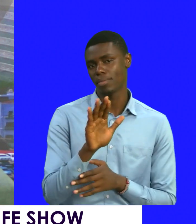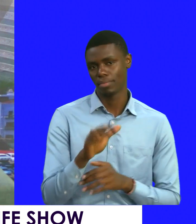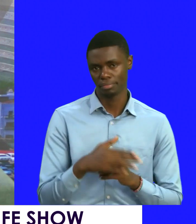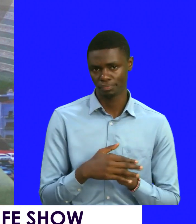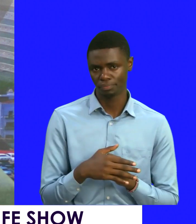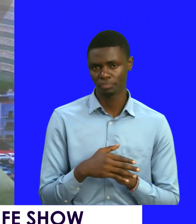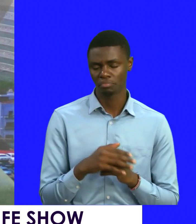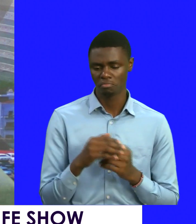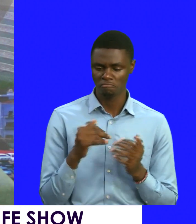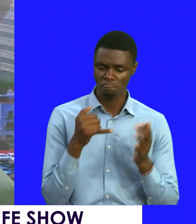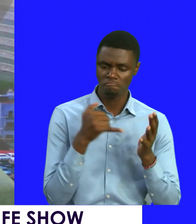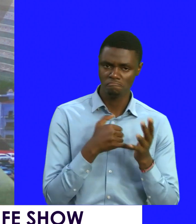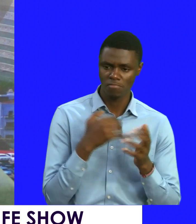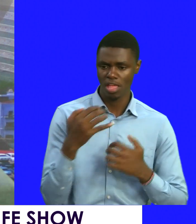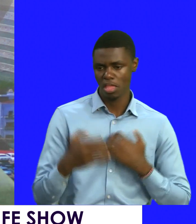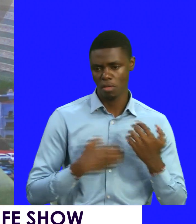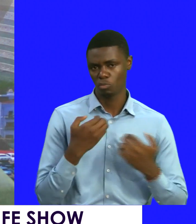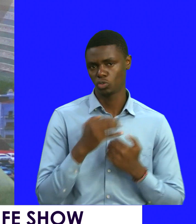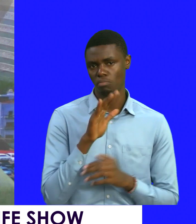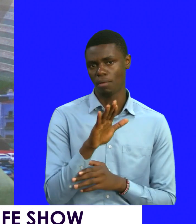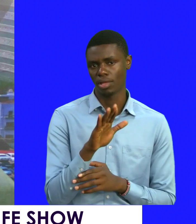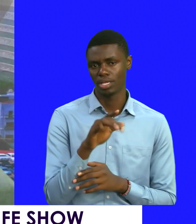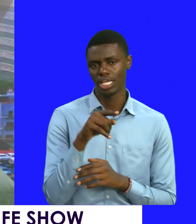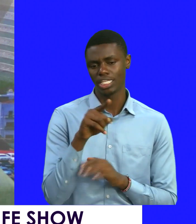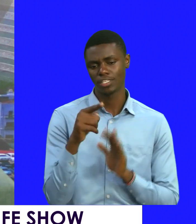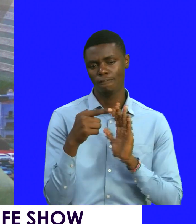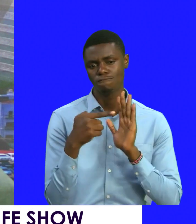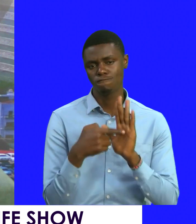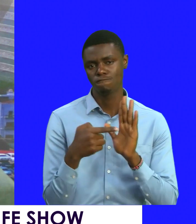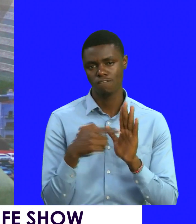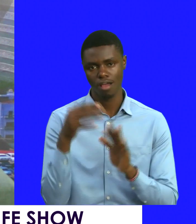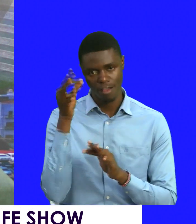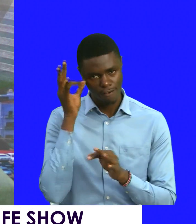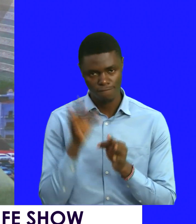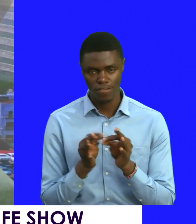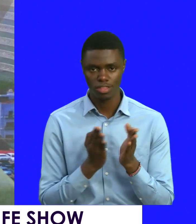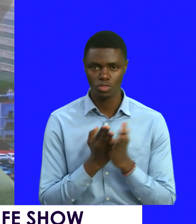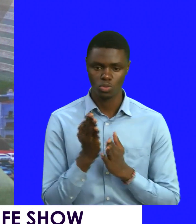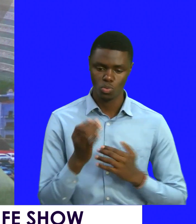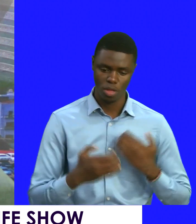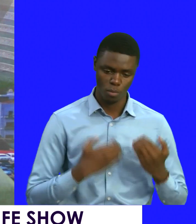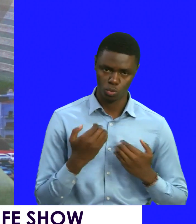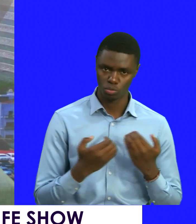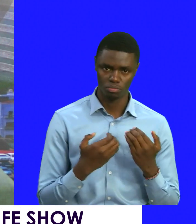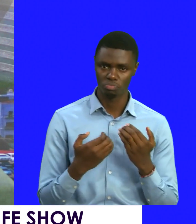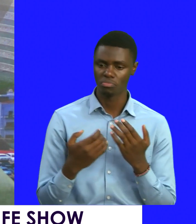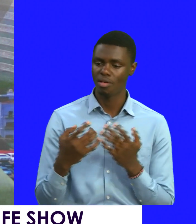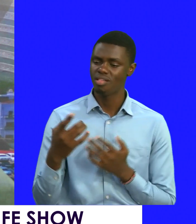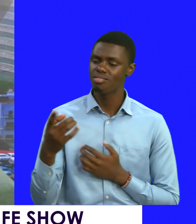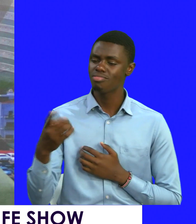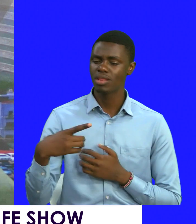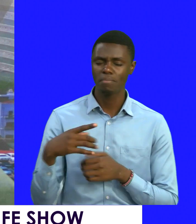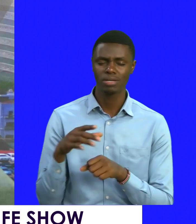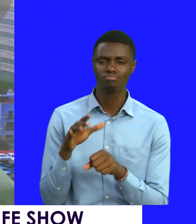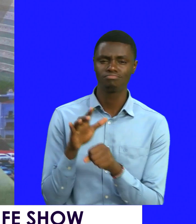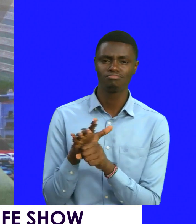It is in your emotions that you display faith. The demand is so much